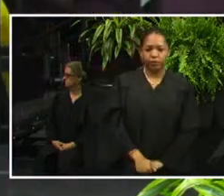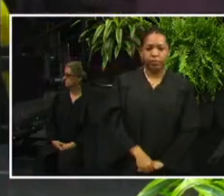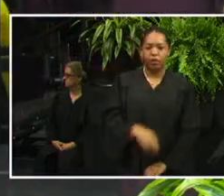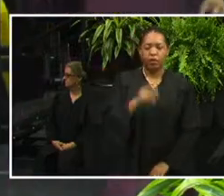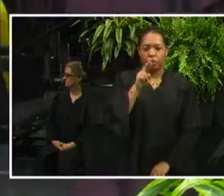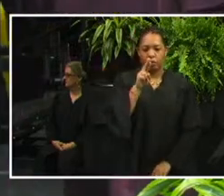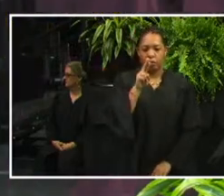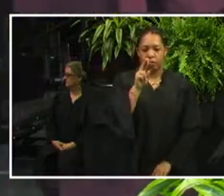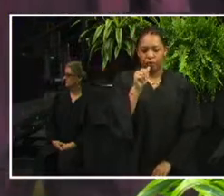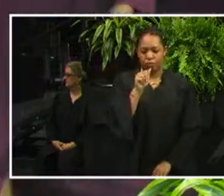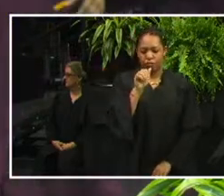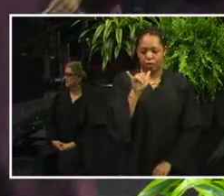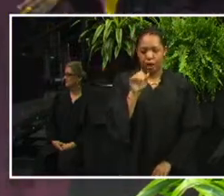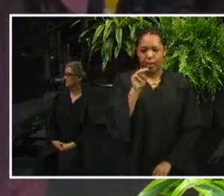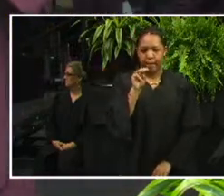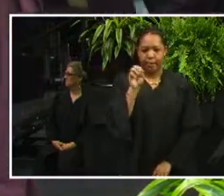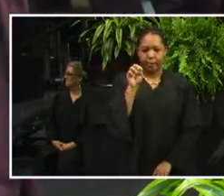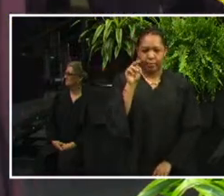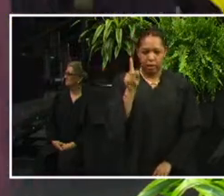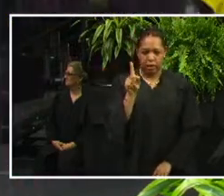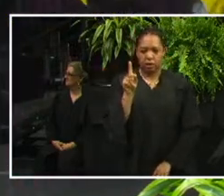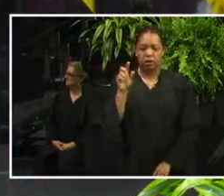Raymond Jose Gonzalez.